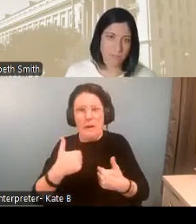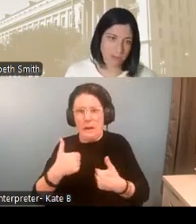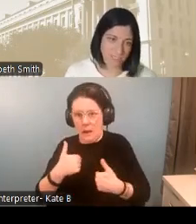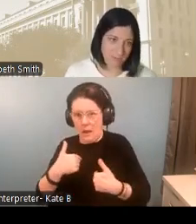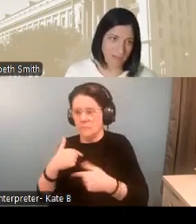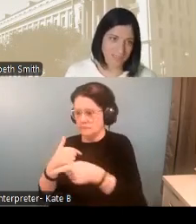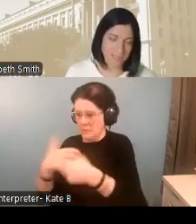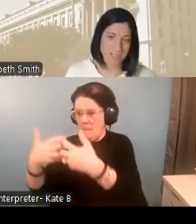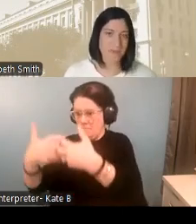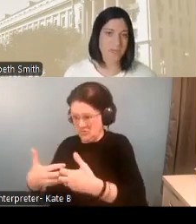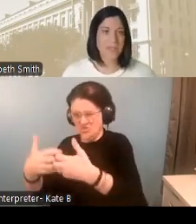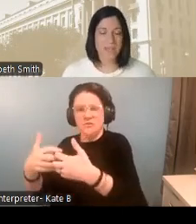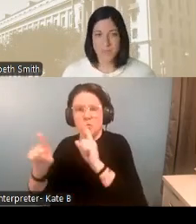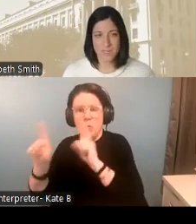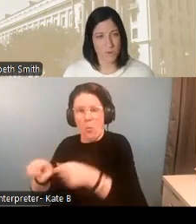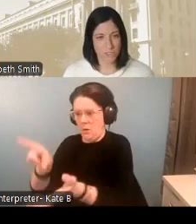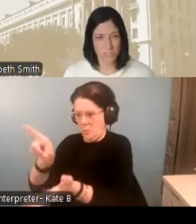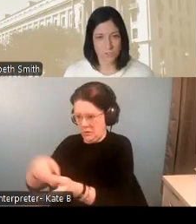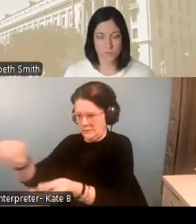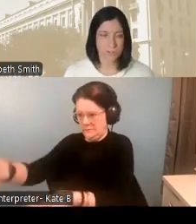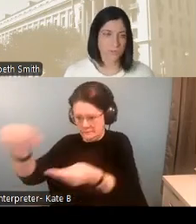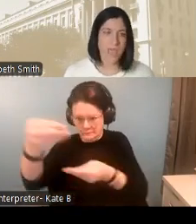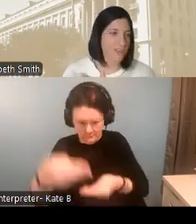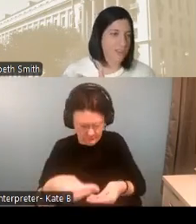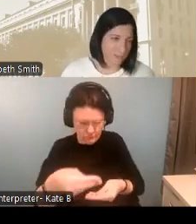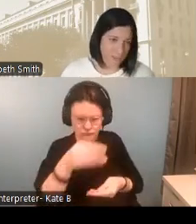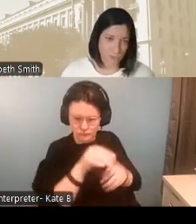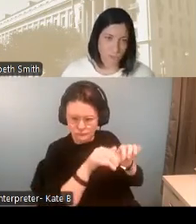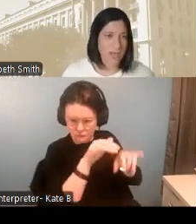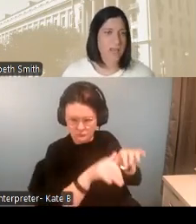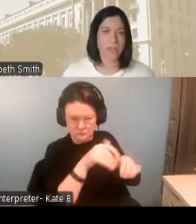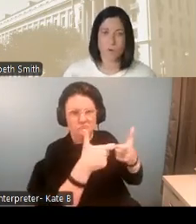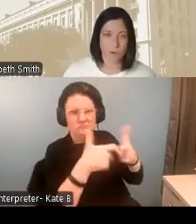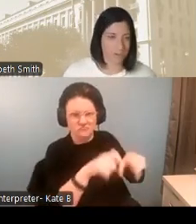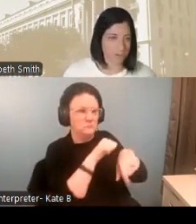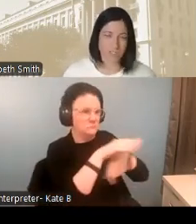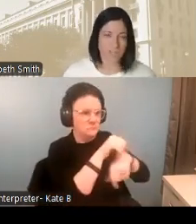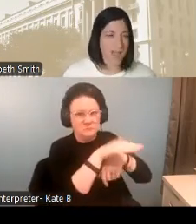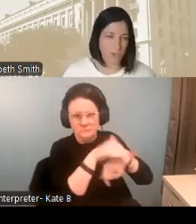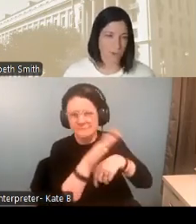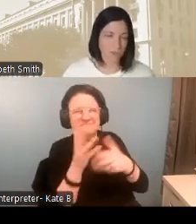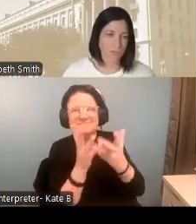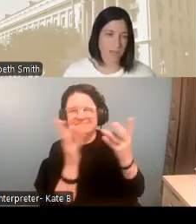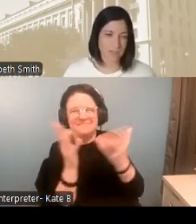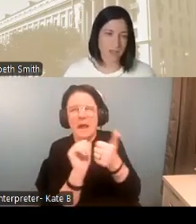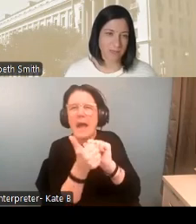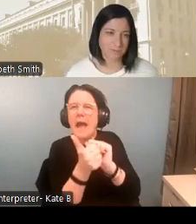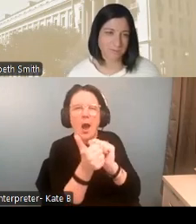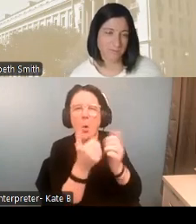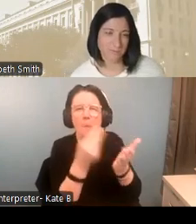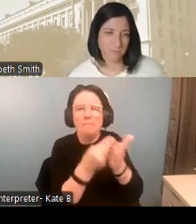that come from my time clock system, and then I'm going to, allocate them a certain way, or just how you're going to